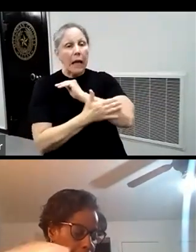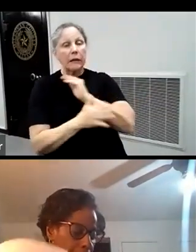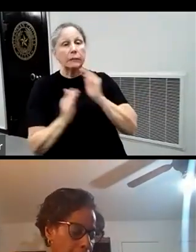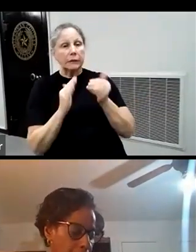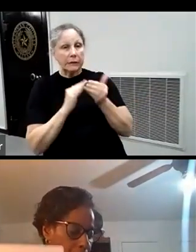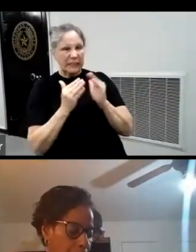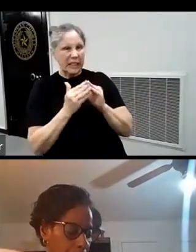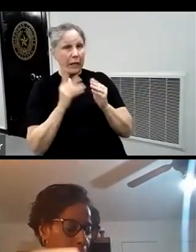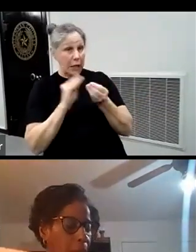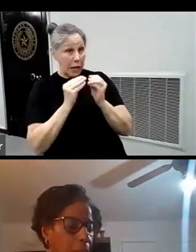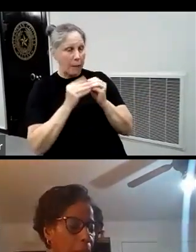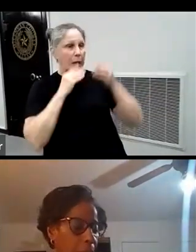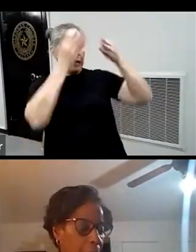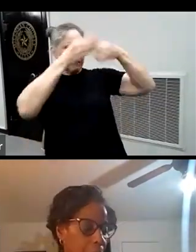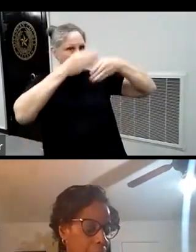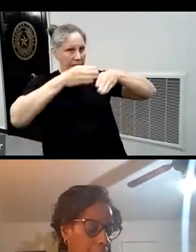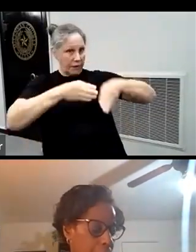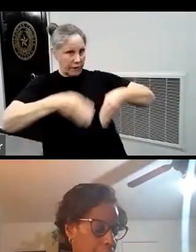on population.